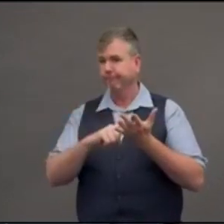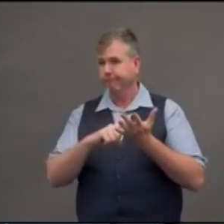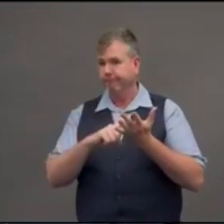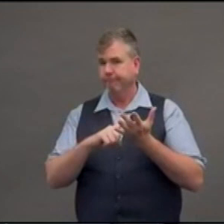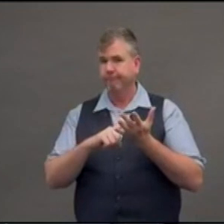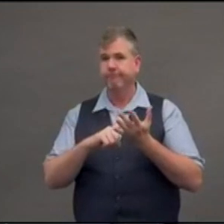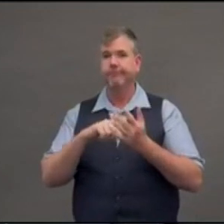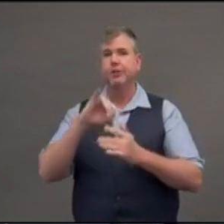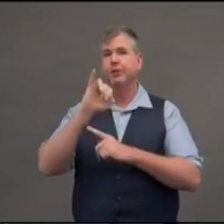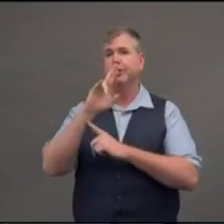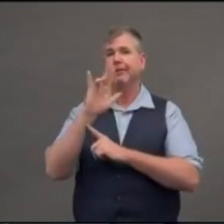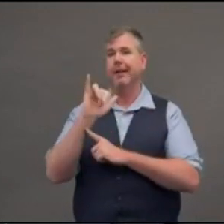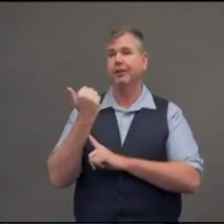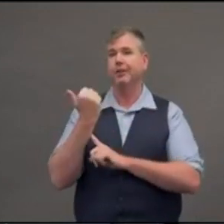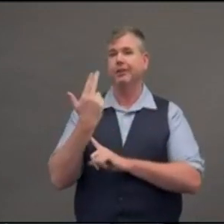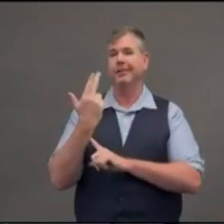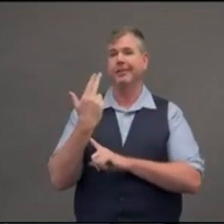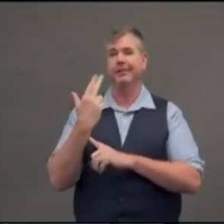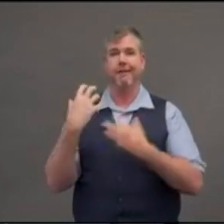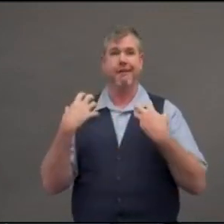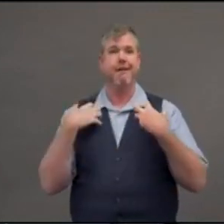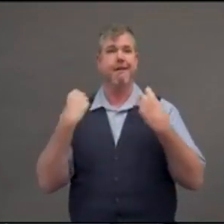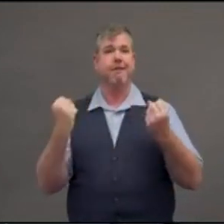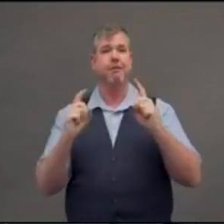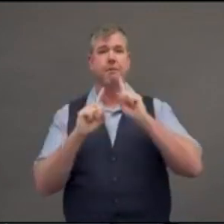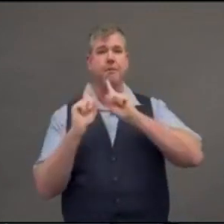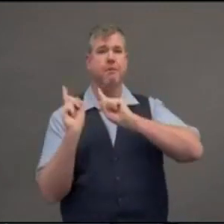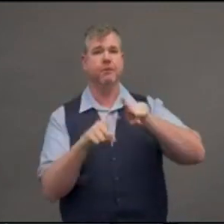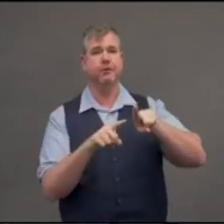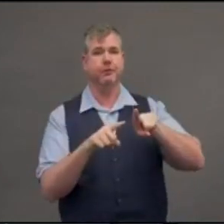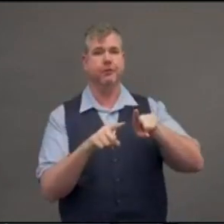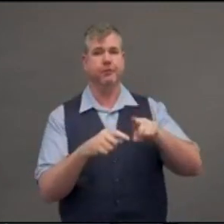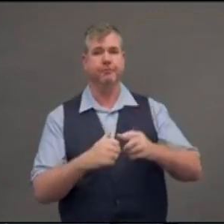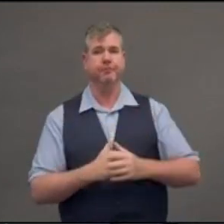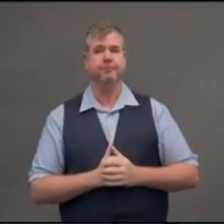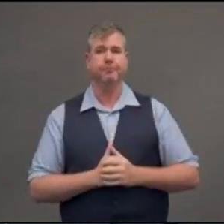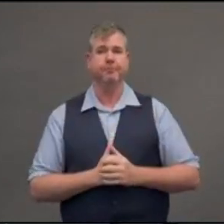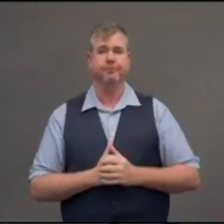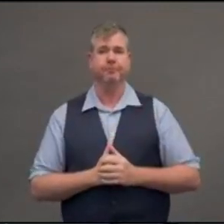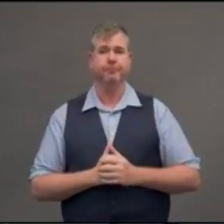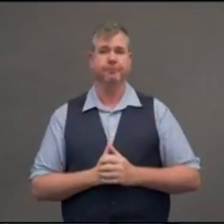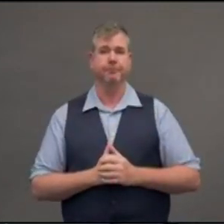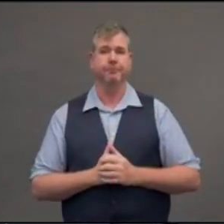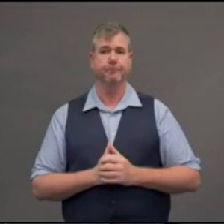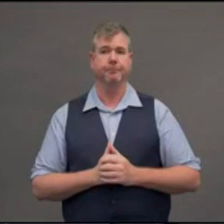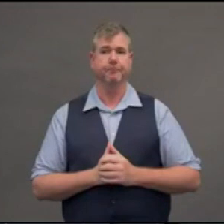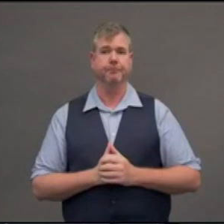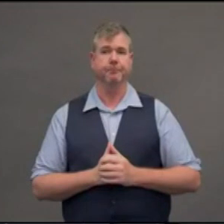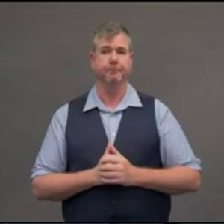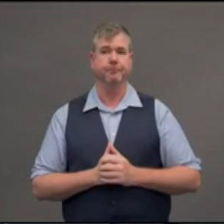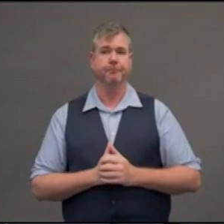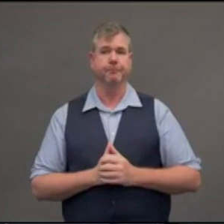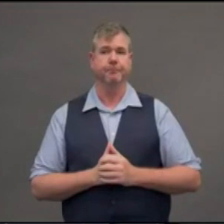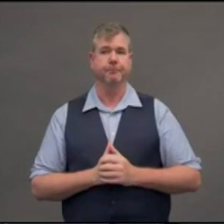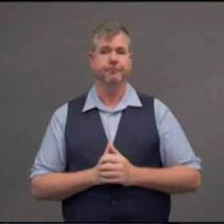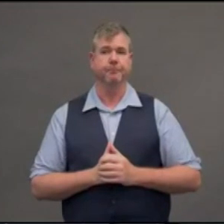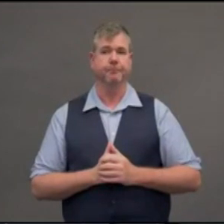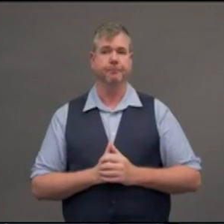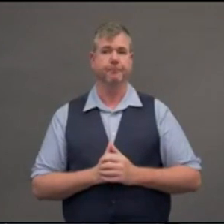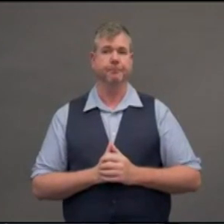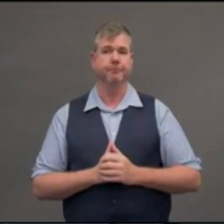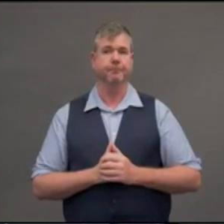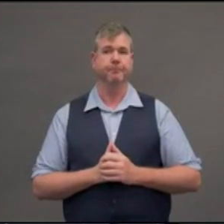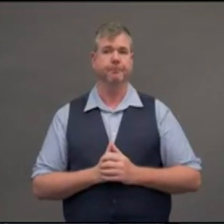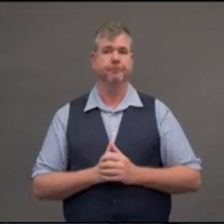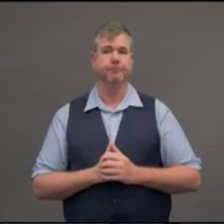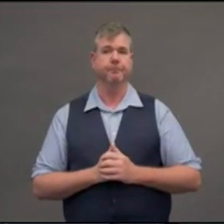health order, and Deputy County Executive, as well as co-lead of public information here at the Emergency Operations